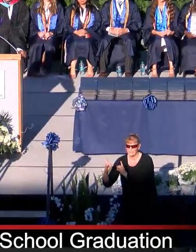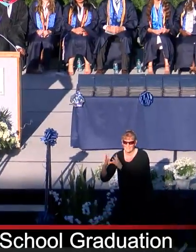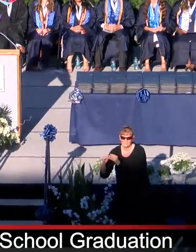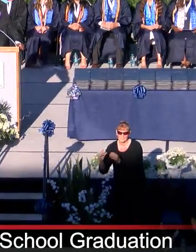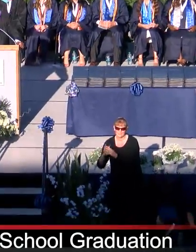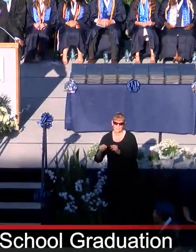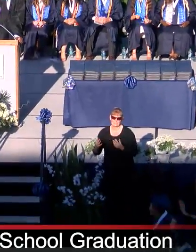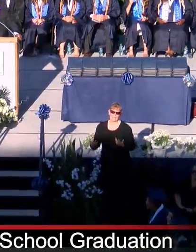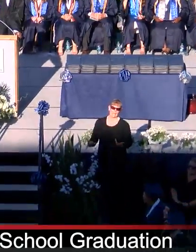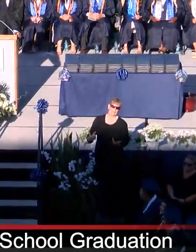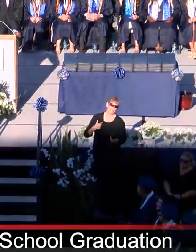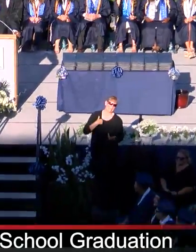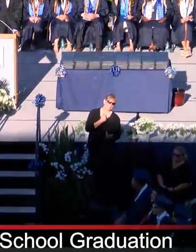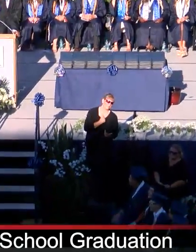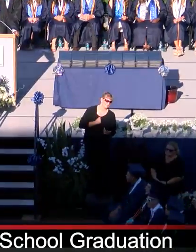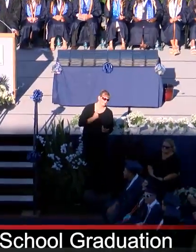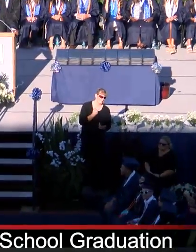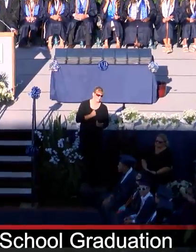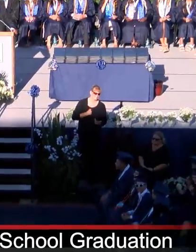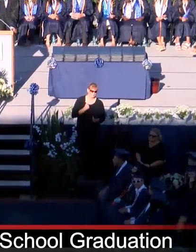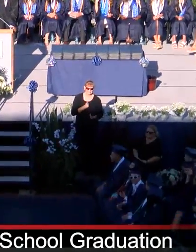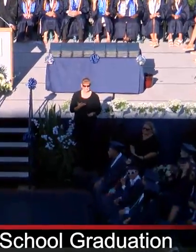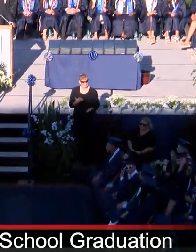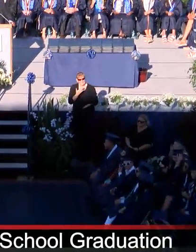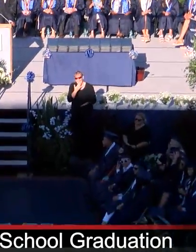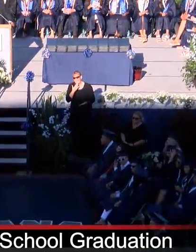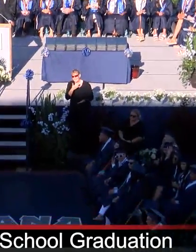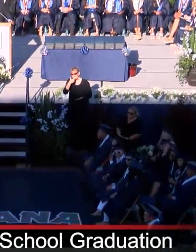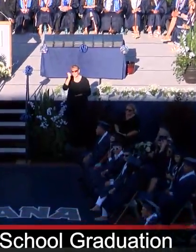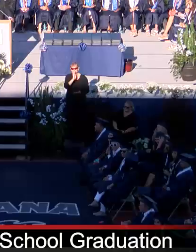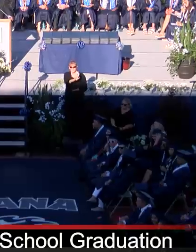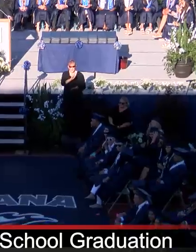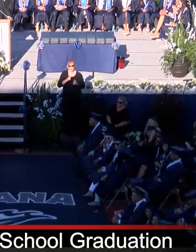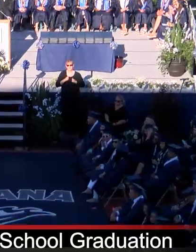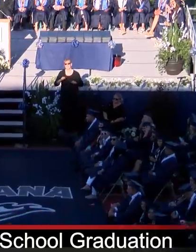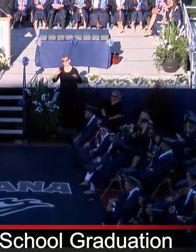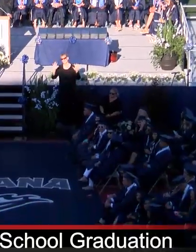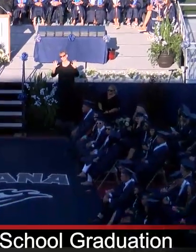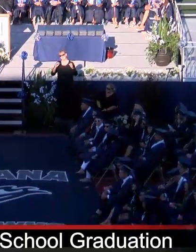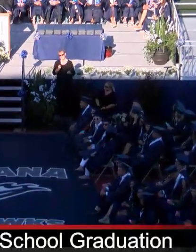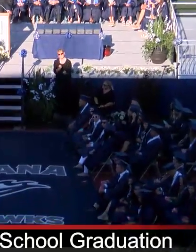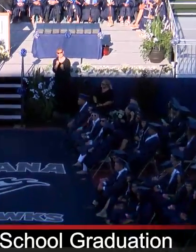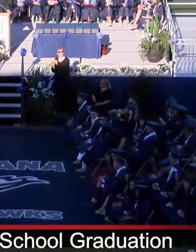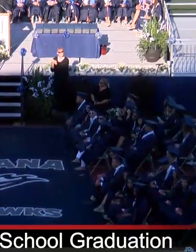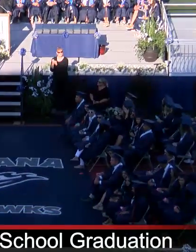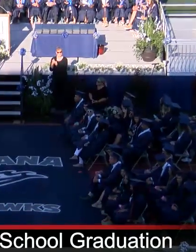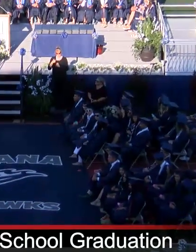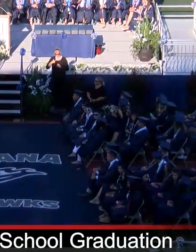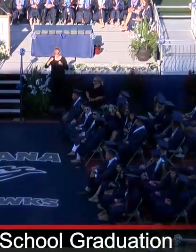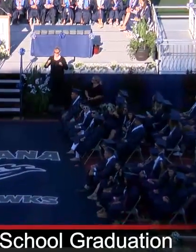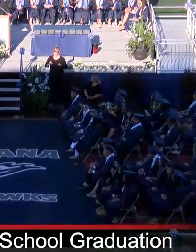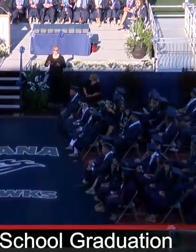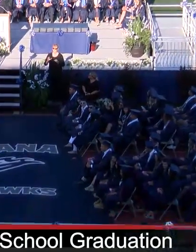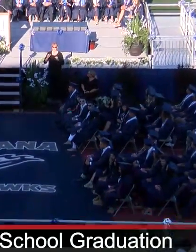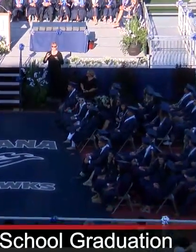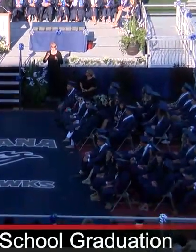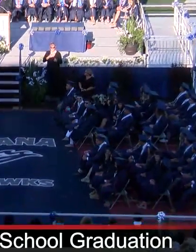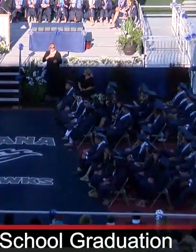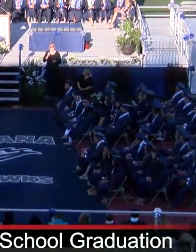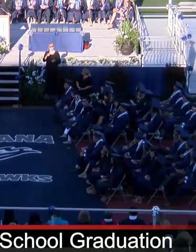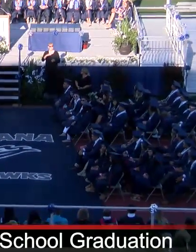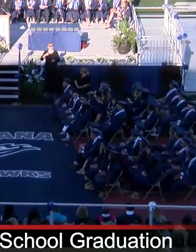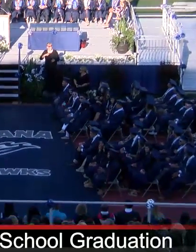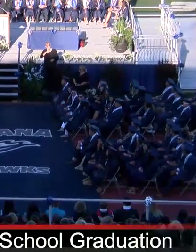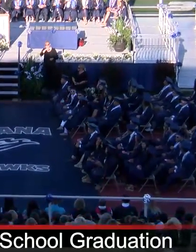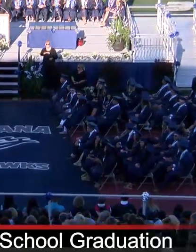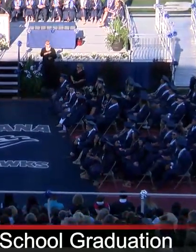conferences, I am sorry. Honey, it's because of your sacrifice and support that I'm able to do this job that I love. Thank